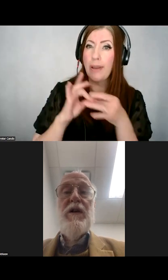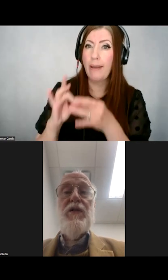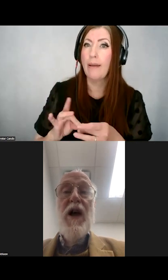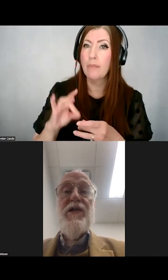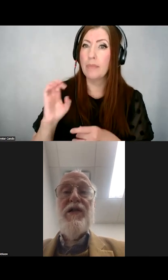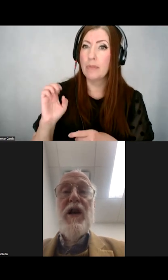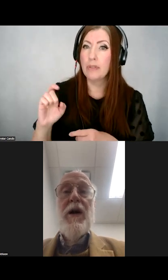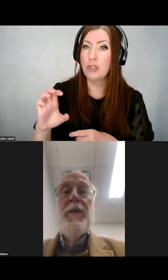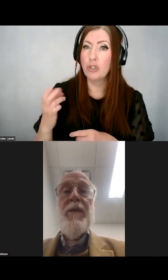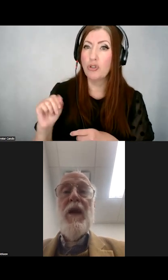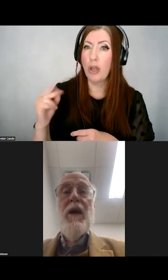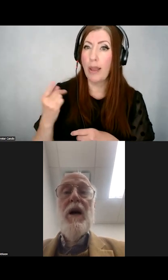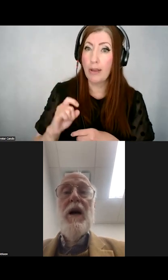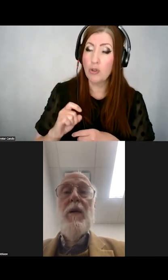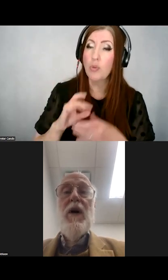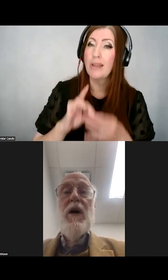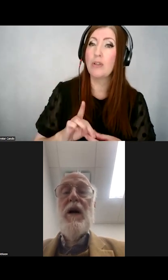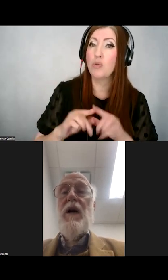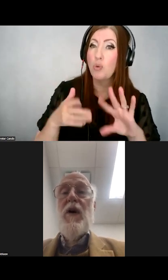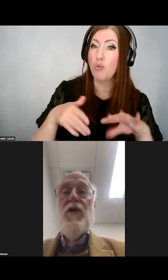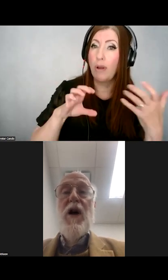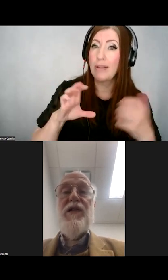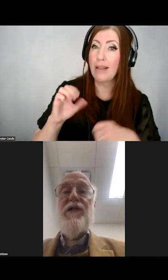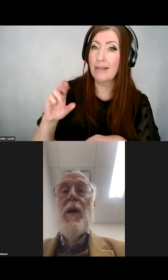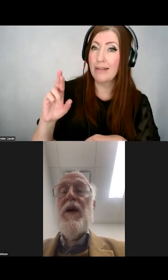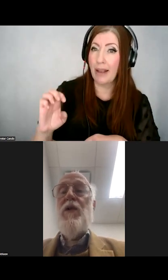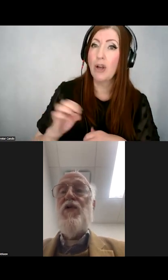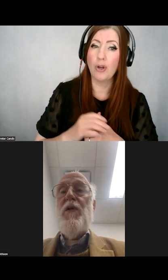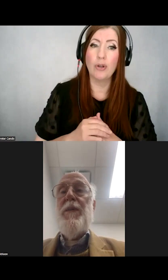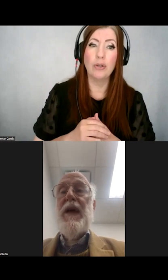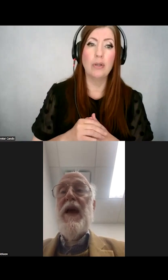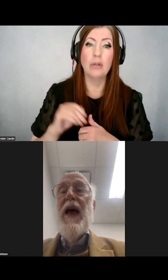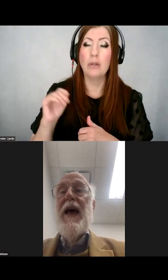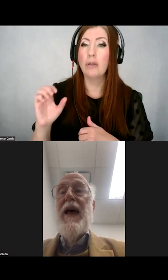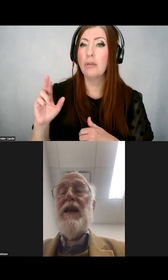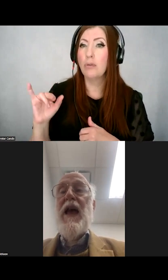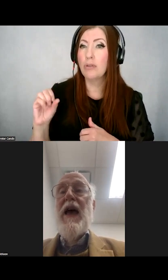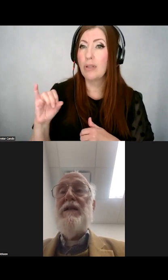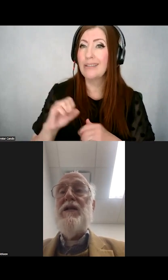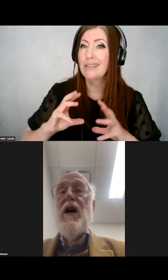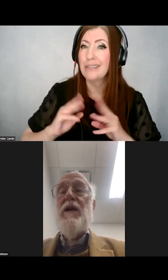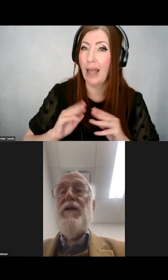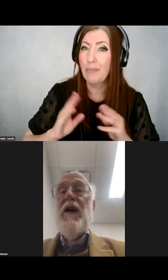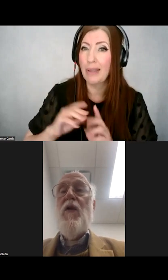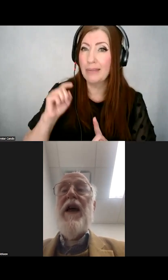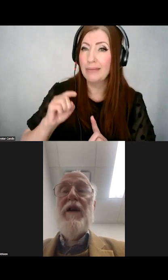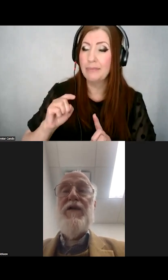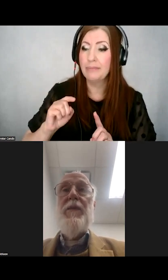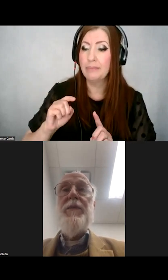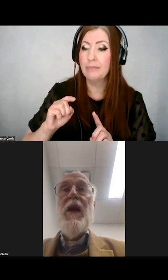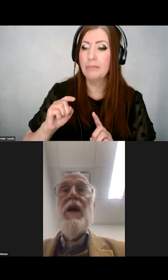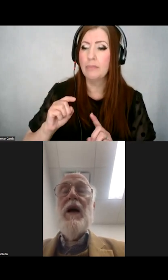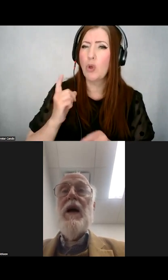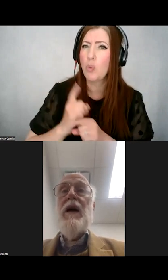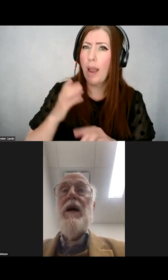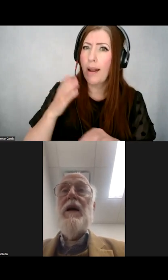including on crisis care, a crisis summit, which will be at the end of, right